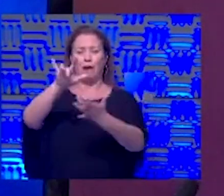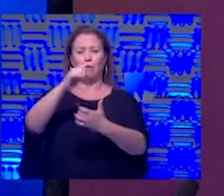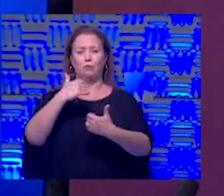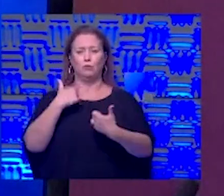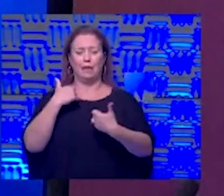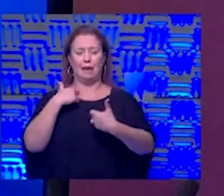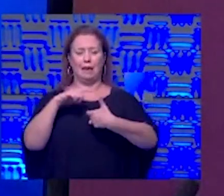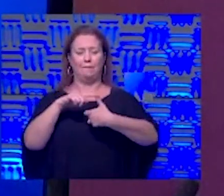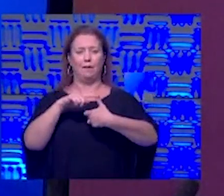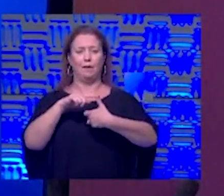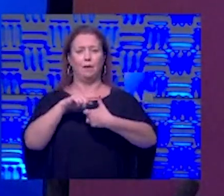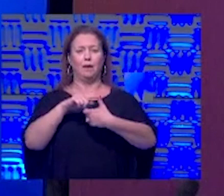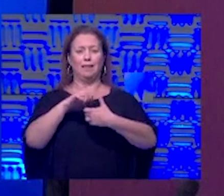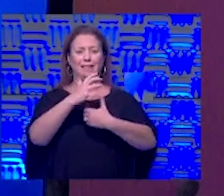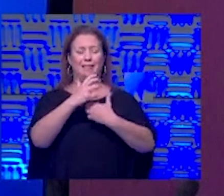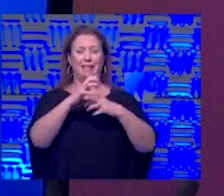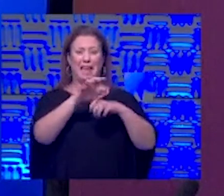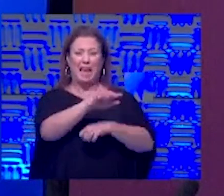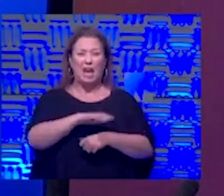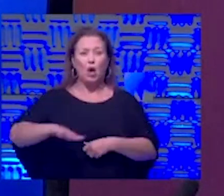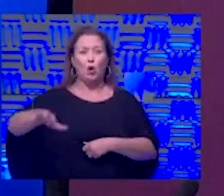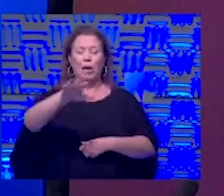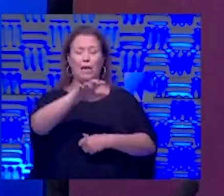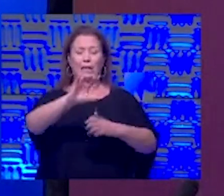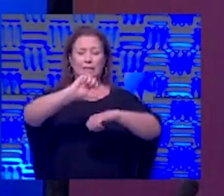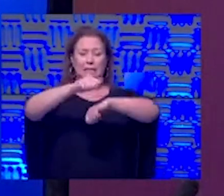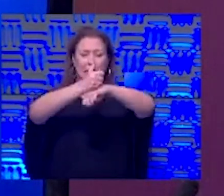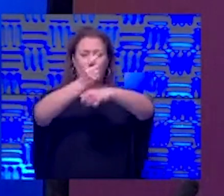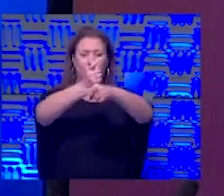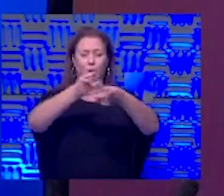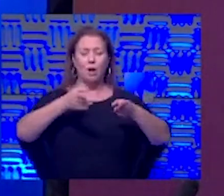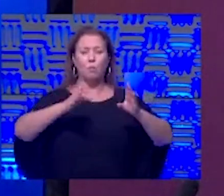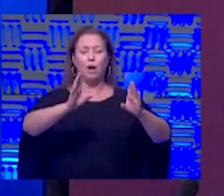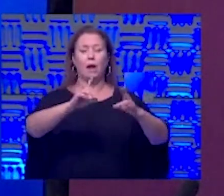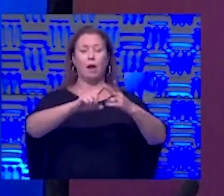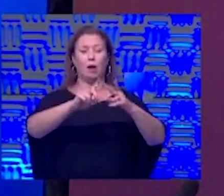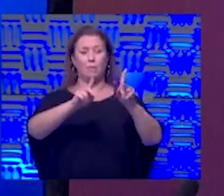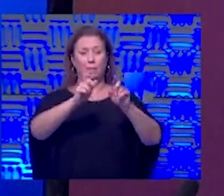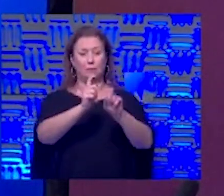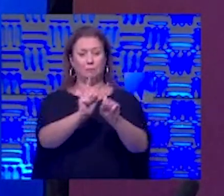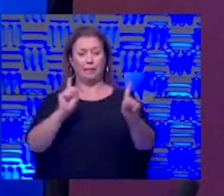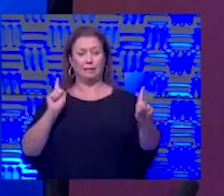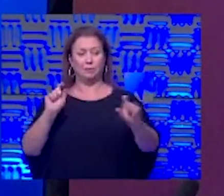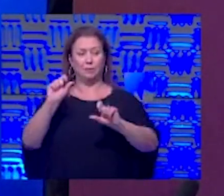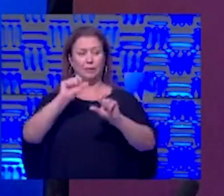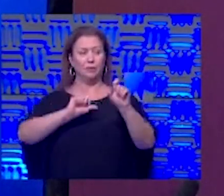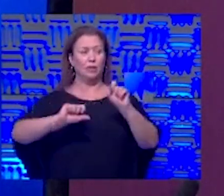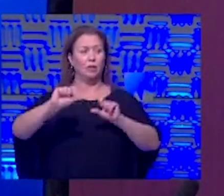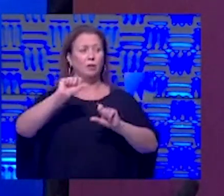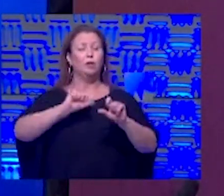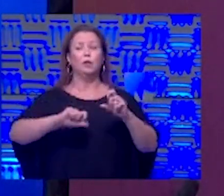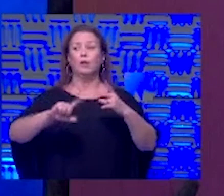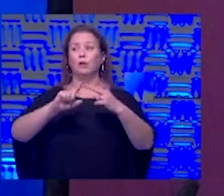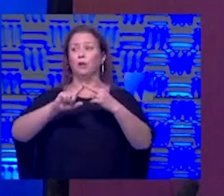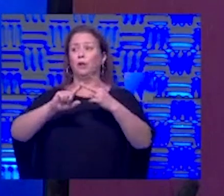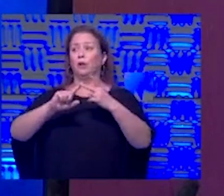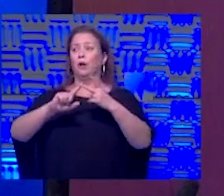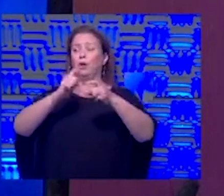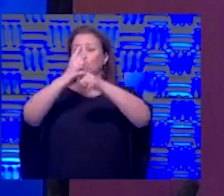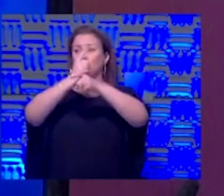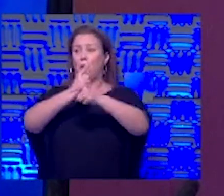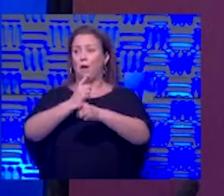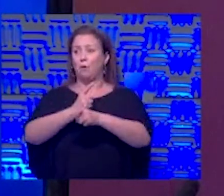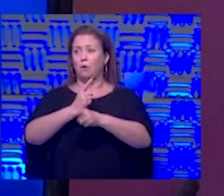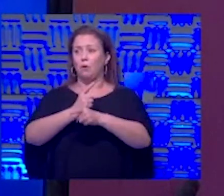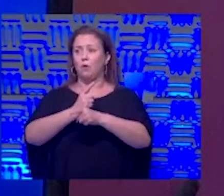have the arenas set up and the gyms set up the right way? Are people spaced? Are there proper precautions